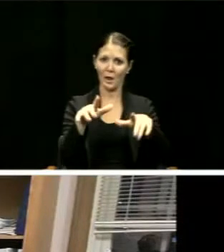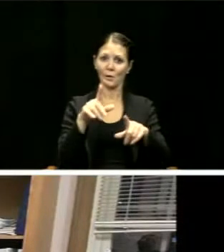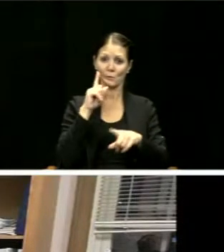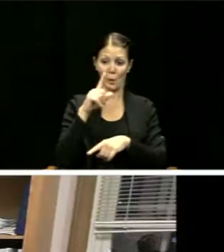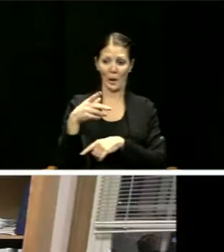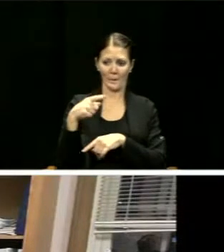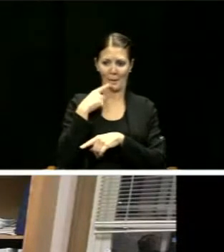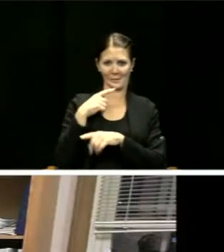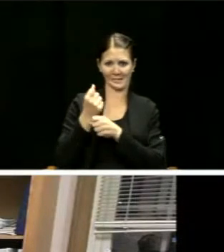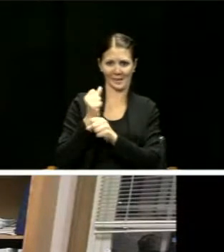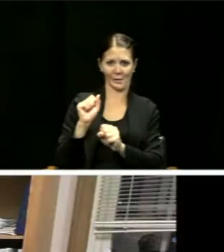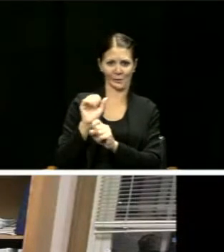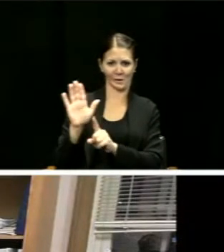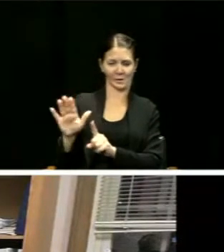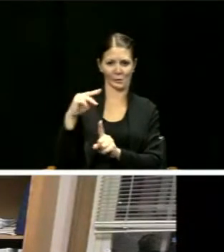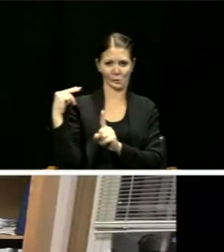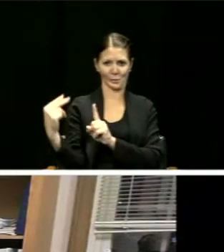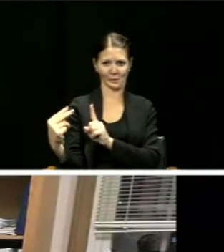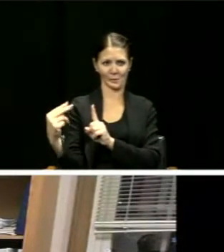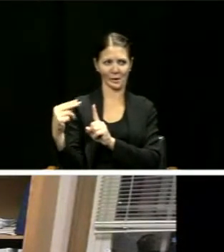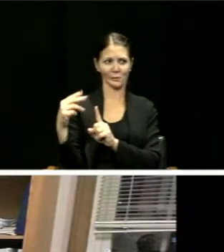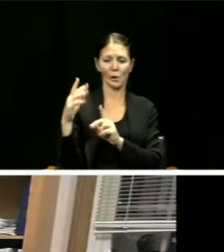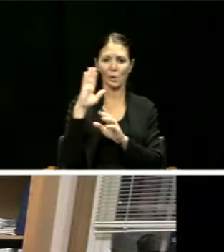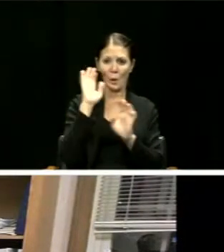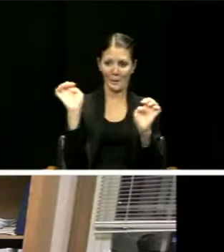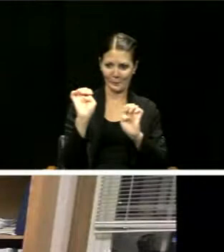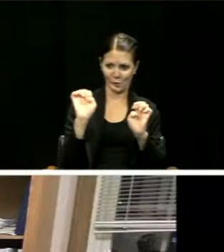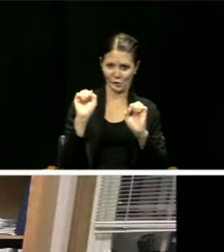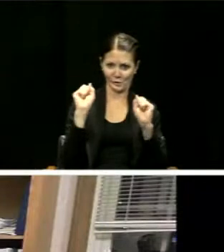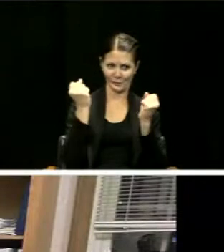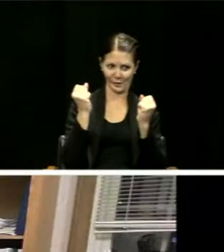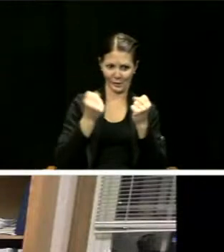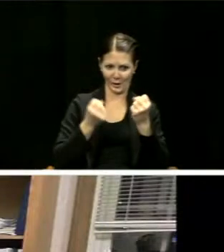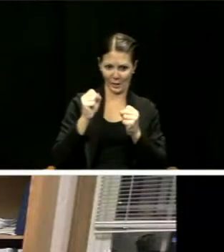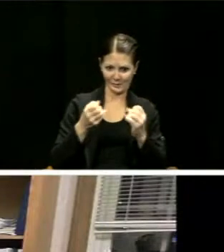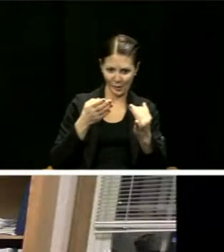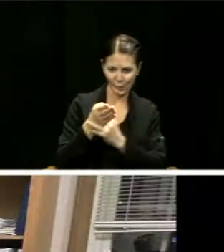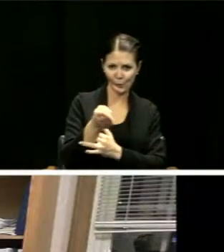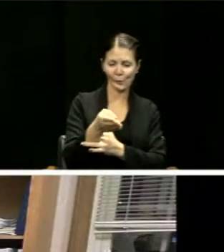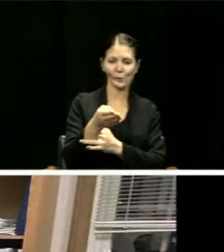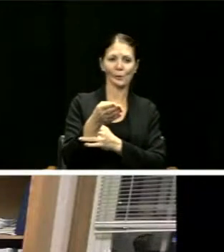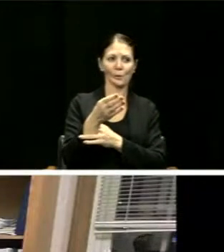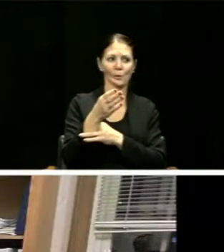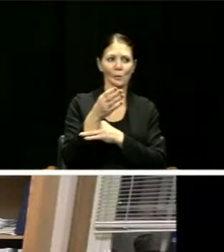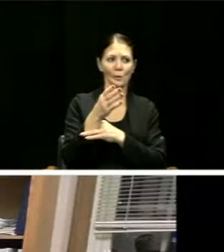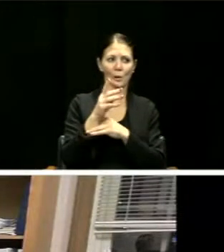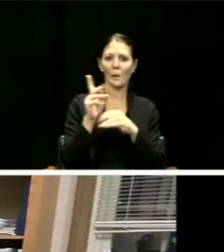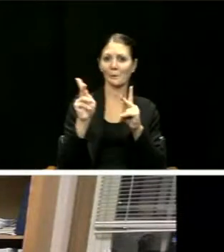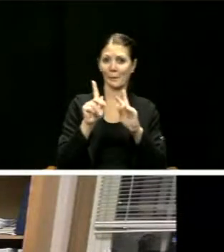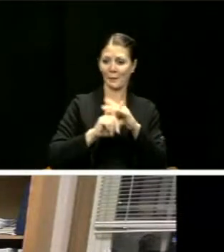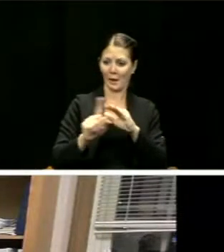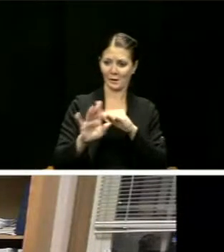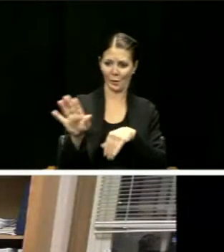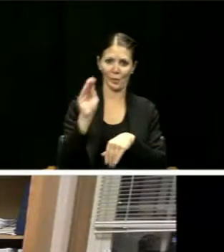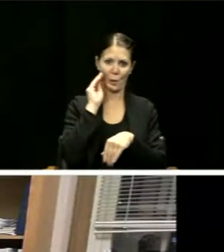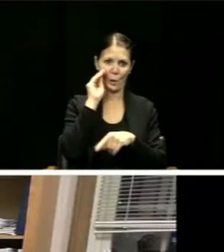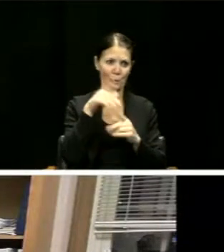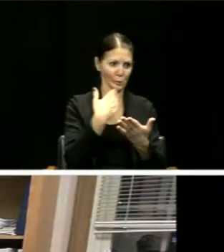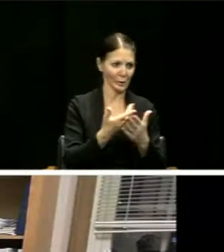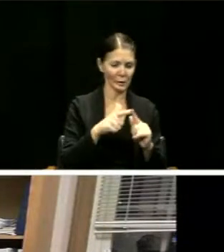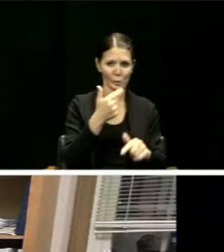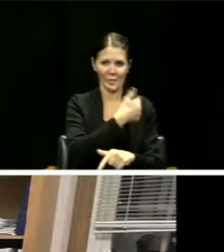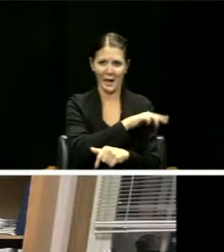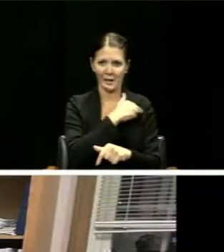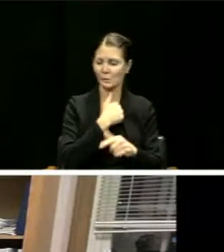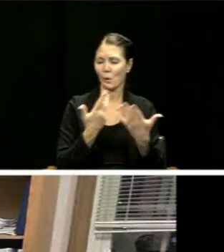safety standpoint, to allow emergency vehicles to get to where they need to, or for people to exit their home to get to the hospital or whatever the